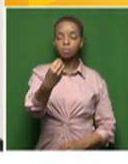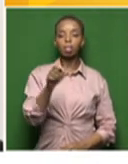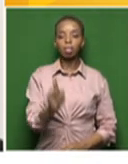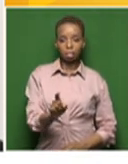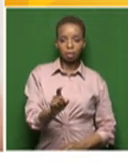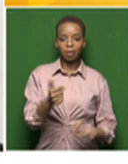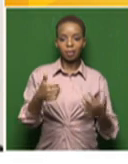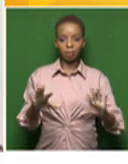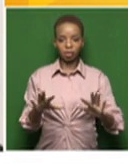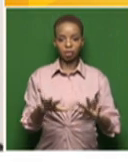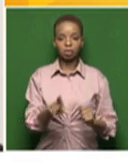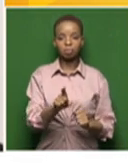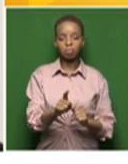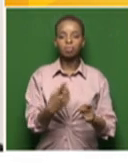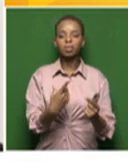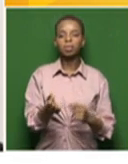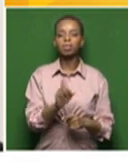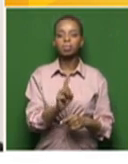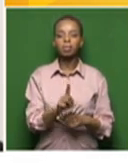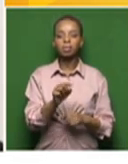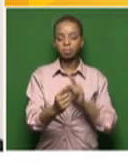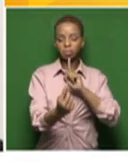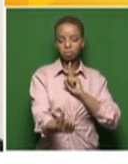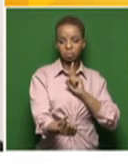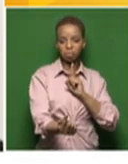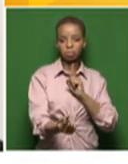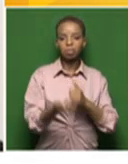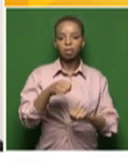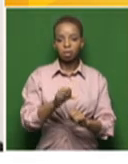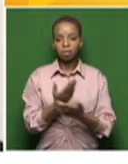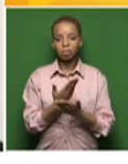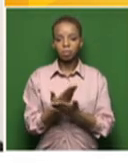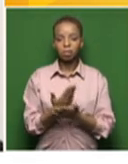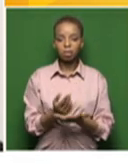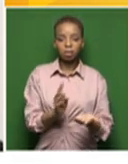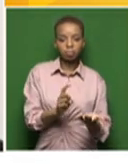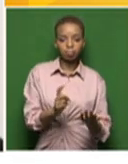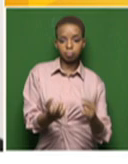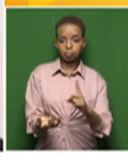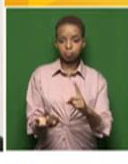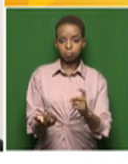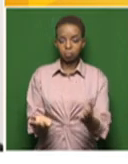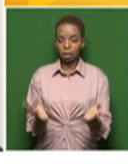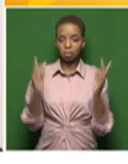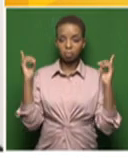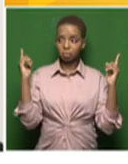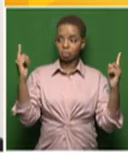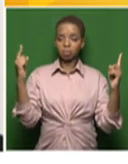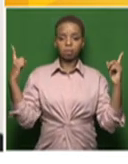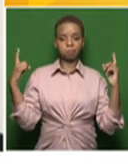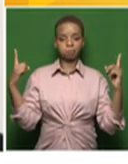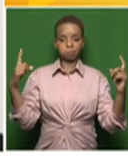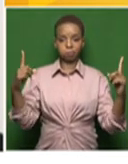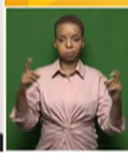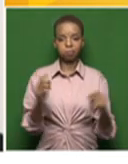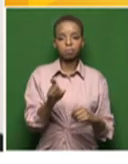they place the item at least a bit far from you, and you can then start sanitizing it and cleaning it up. So that's exactly what the